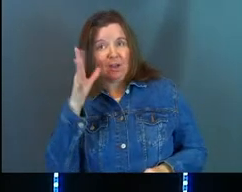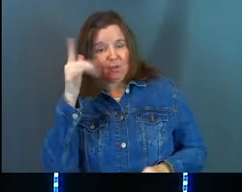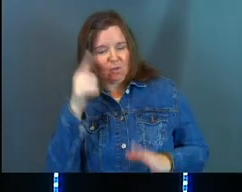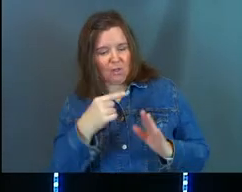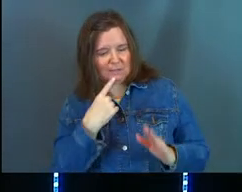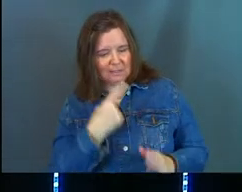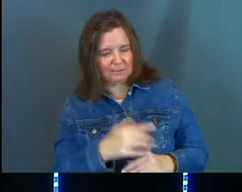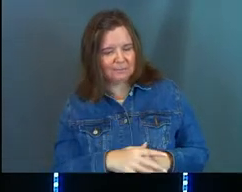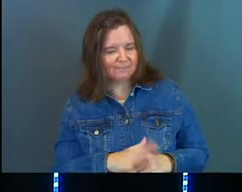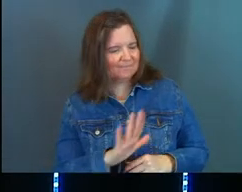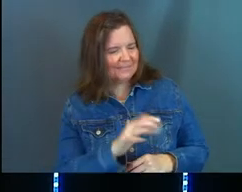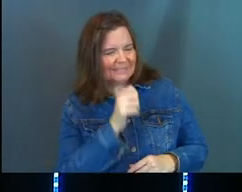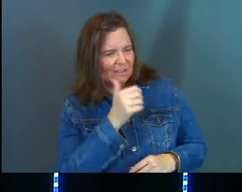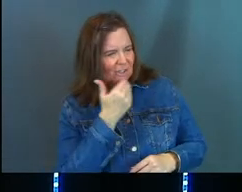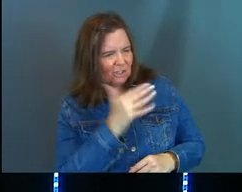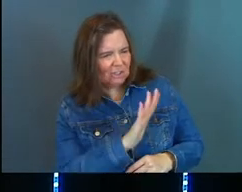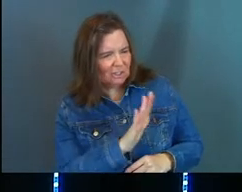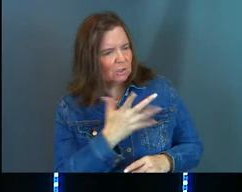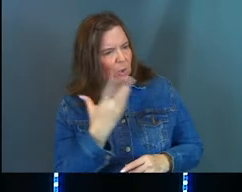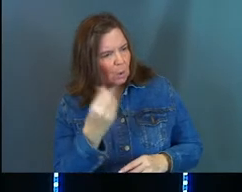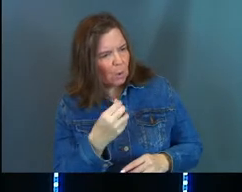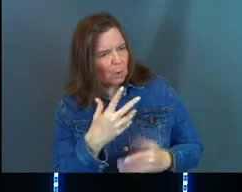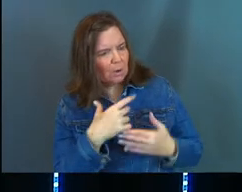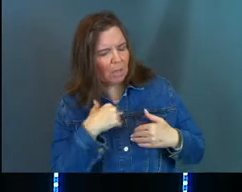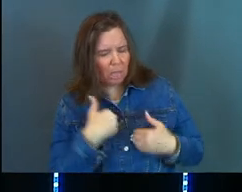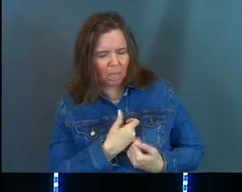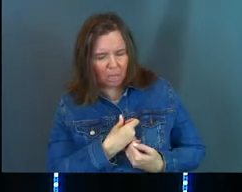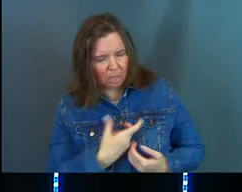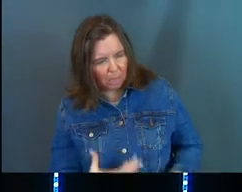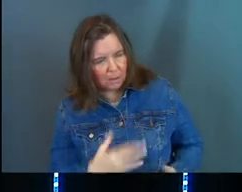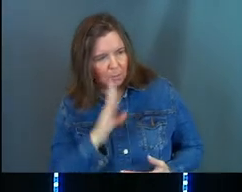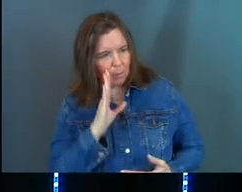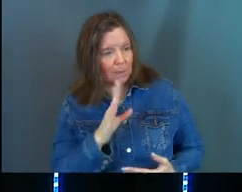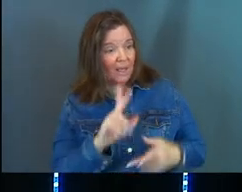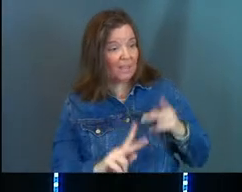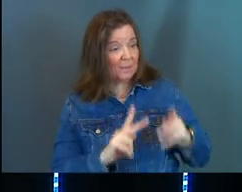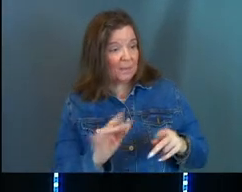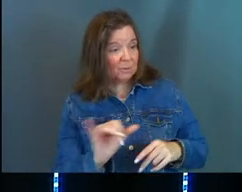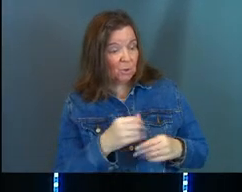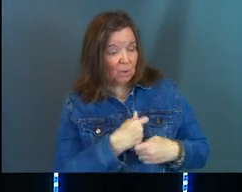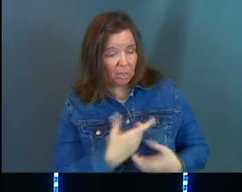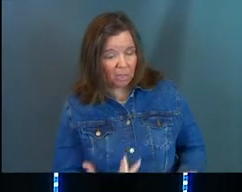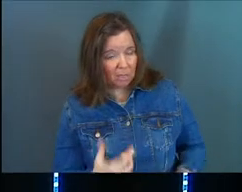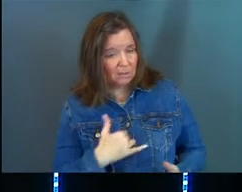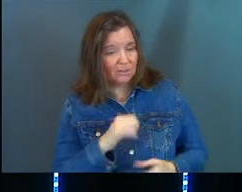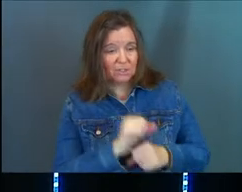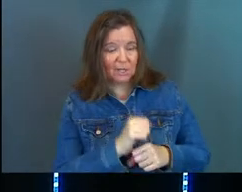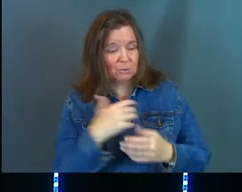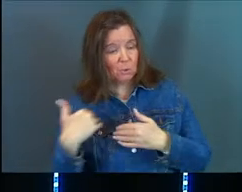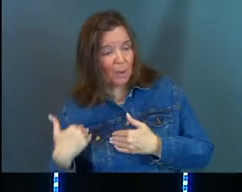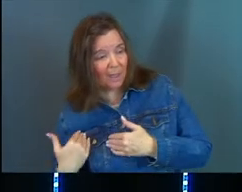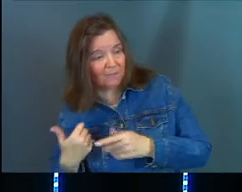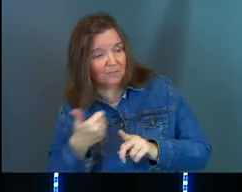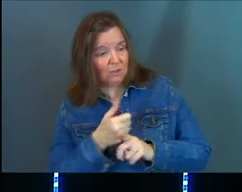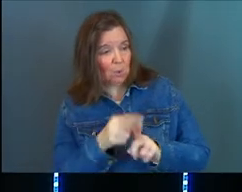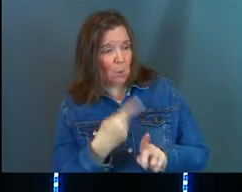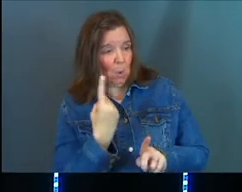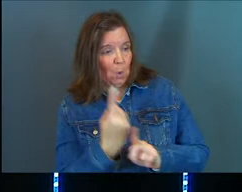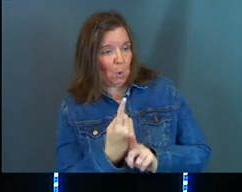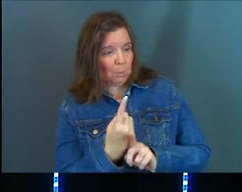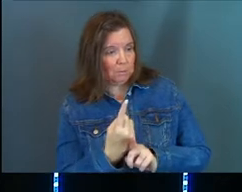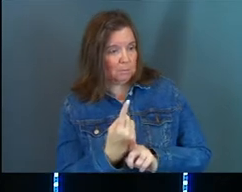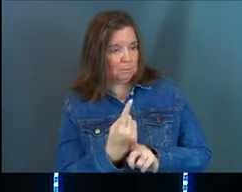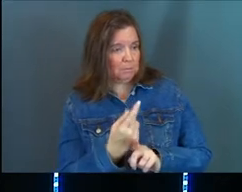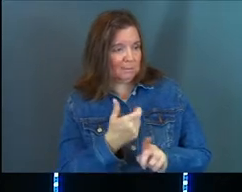good, his father-in-law exclaimed. You're going to wear yourself out and the people too. This job is too heavy a burden for you to